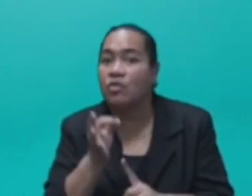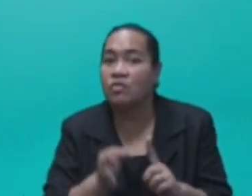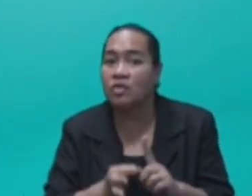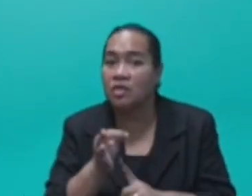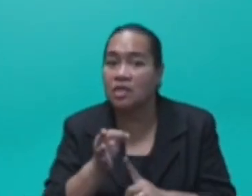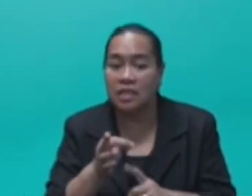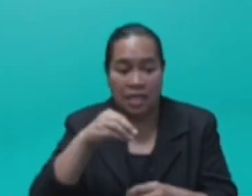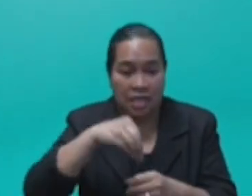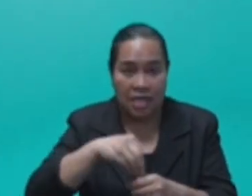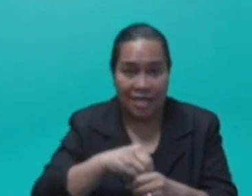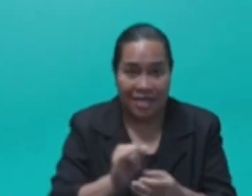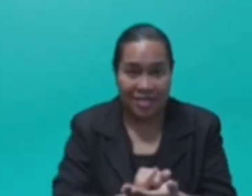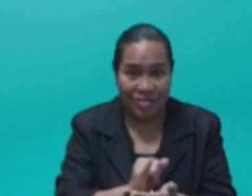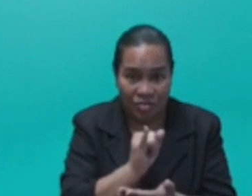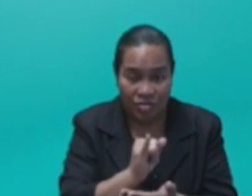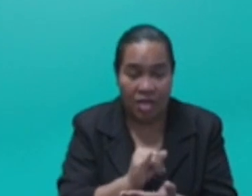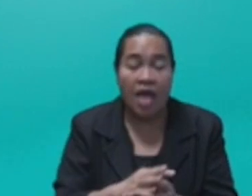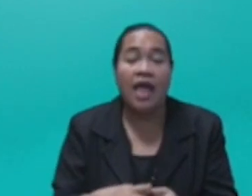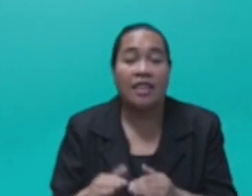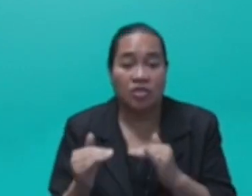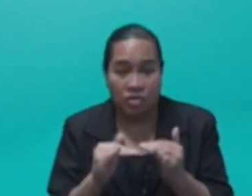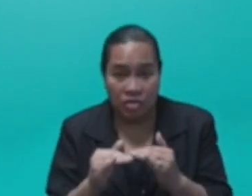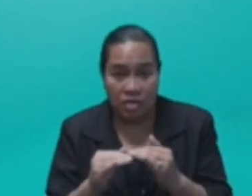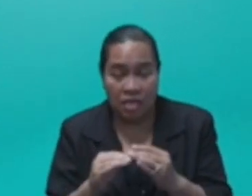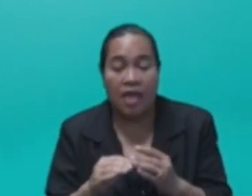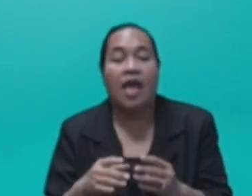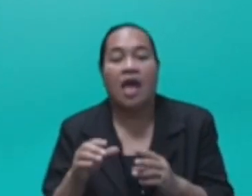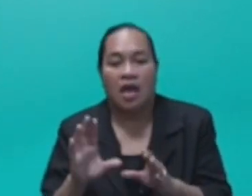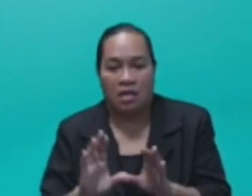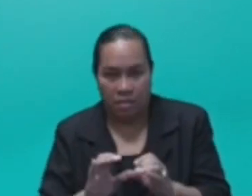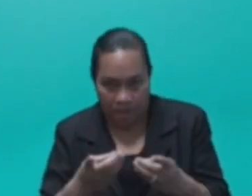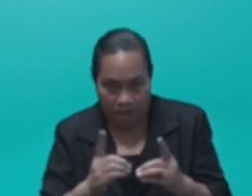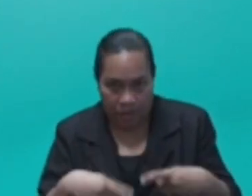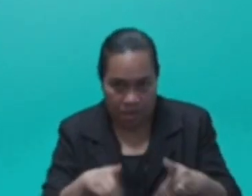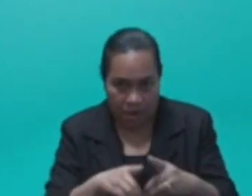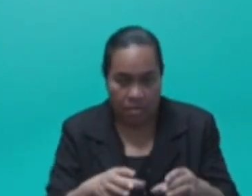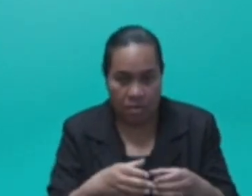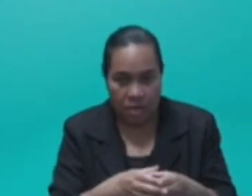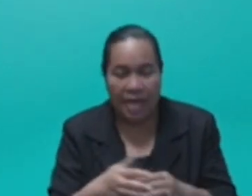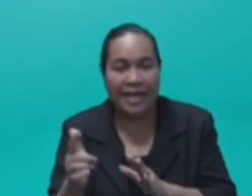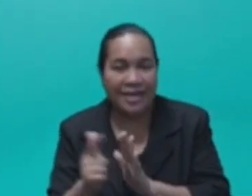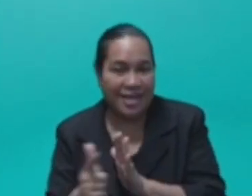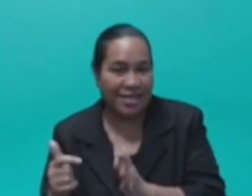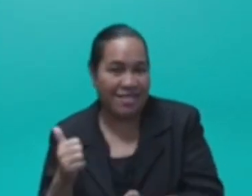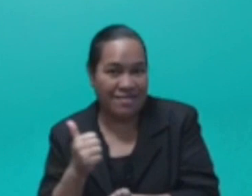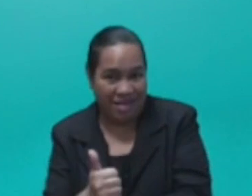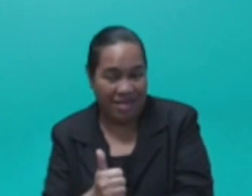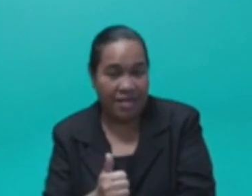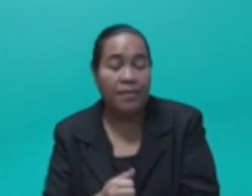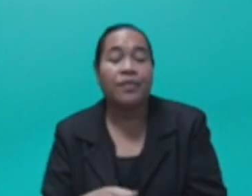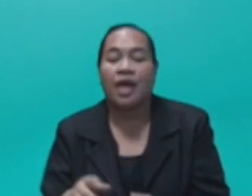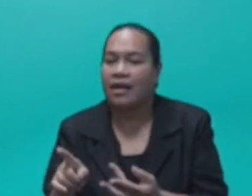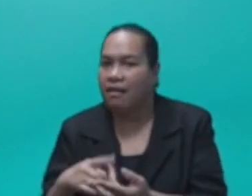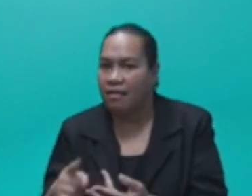following institutions: the Judicial Department, the Office of the Director of Public Prosecution, and the Legal Aid Commission. At the same